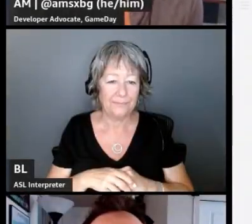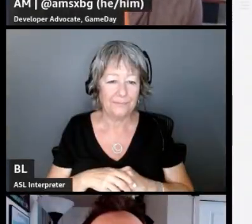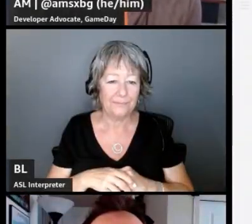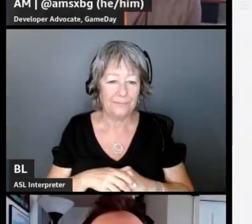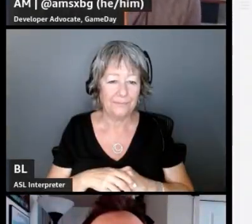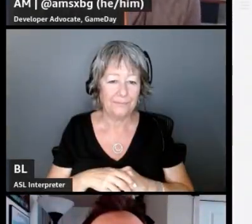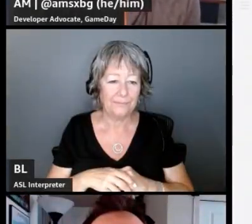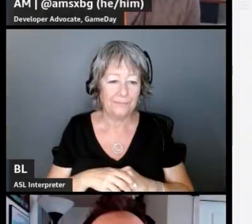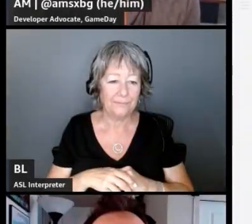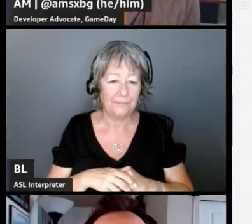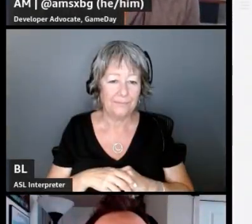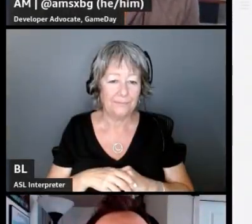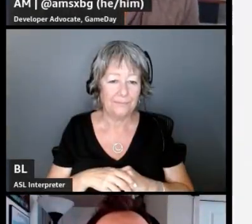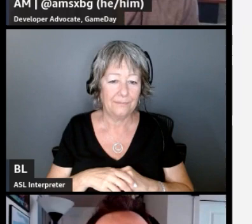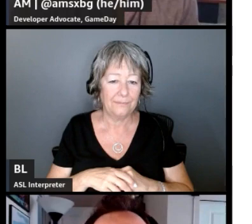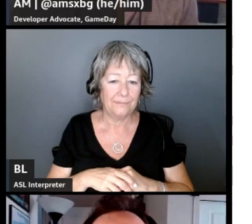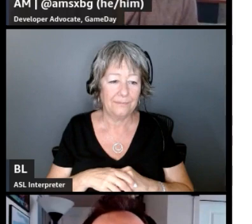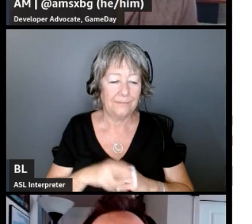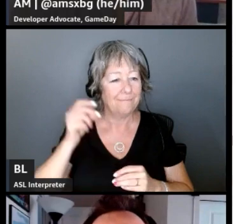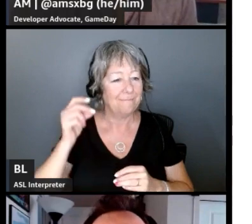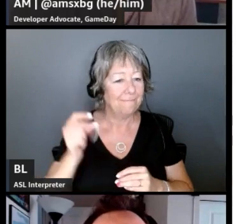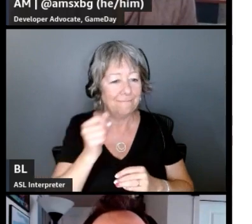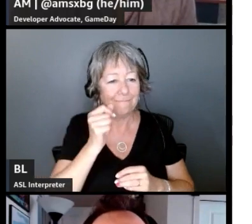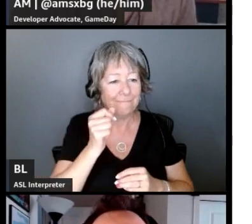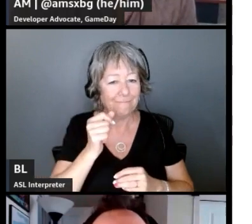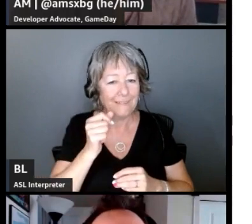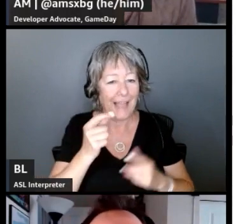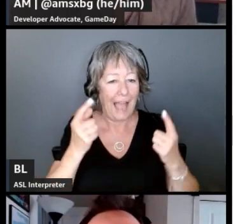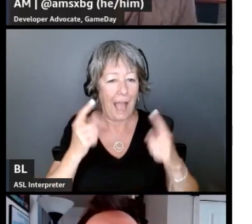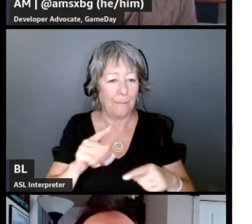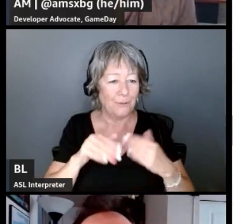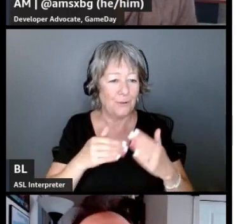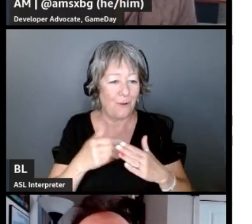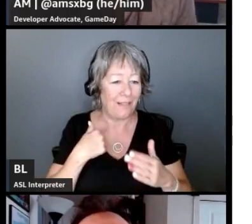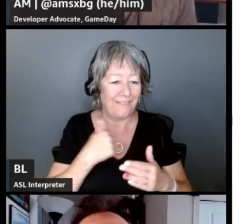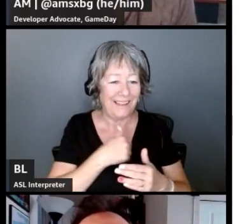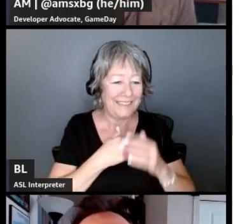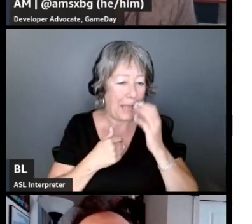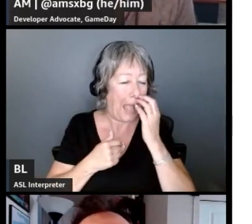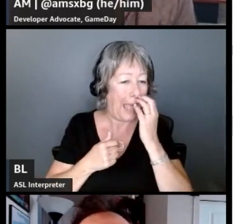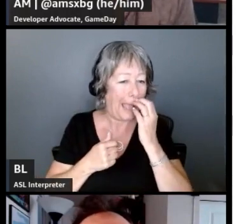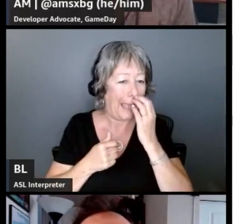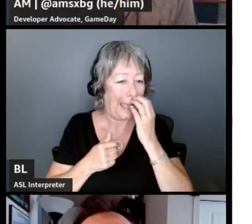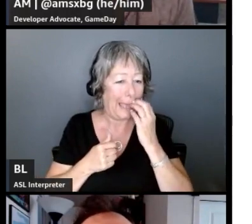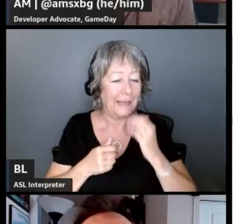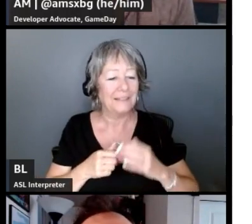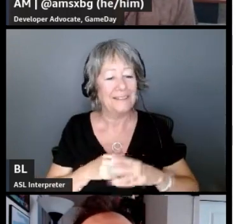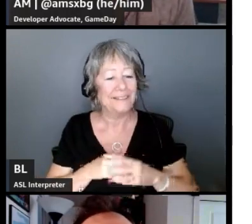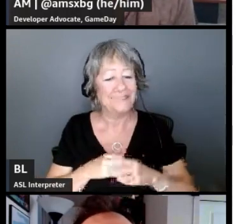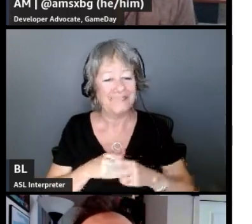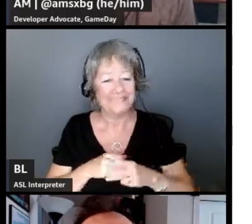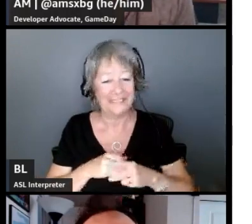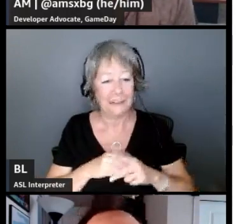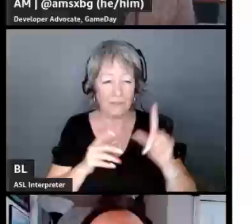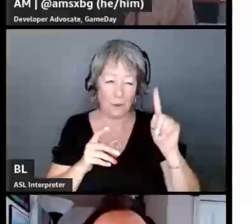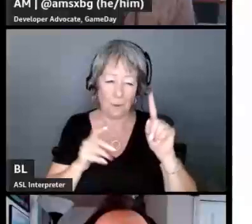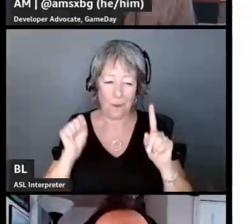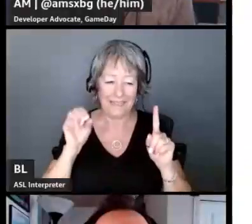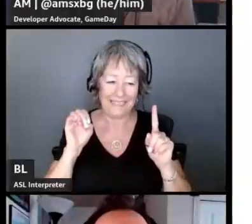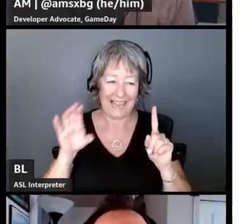Yeah, no worries. It happens to the best of us. Yeah. So give me a second, I'll be